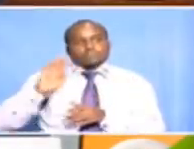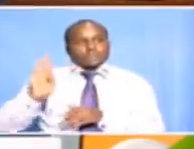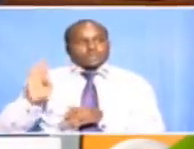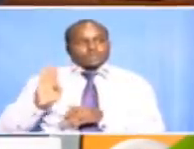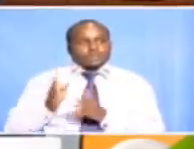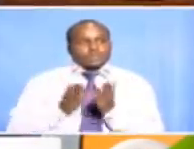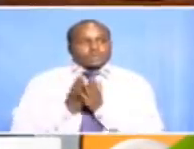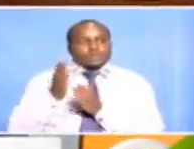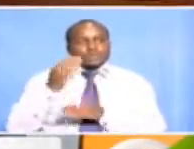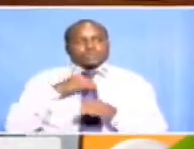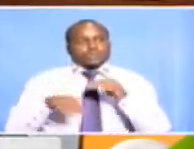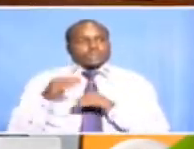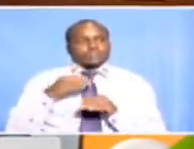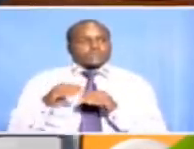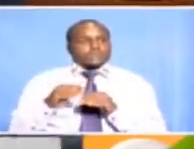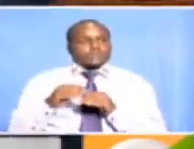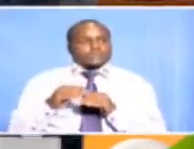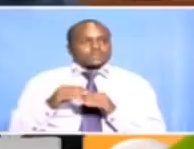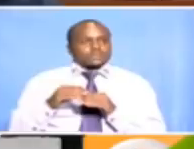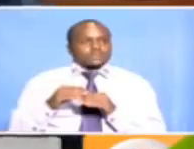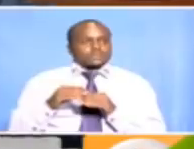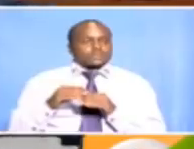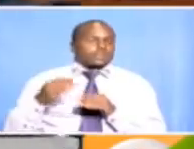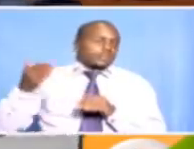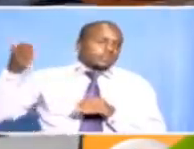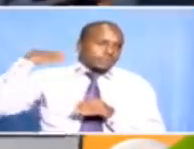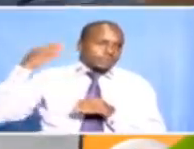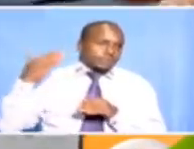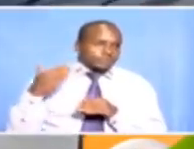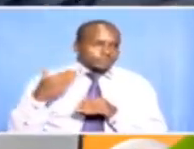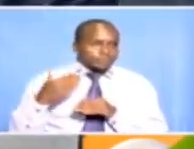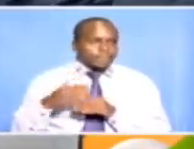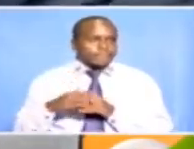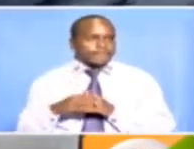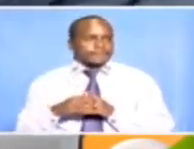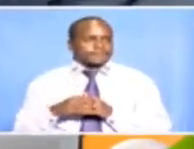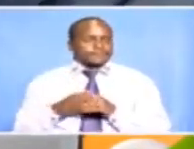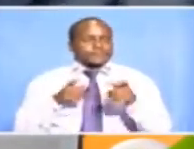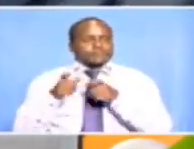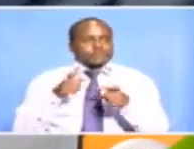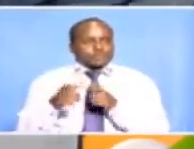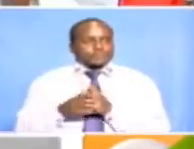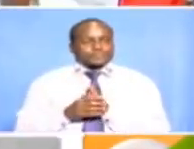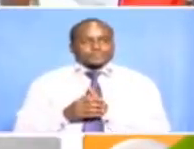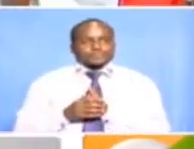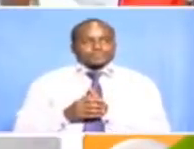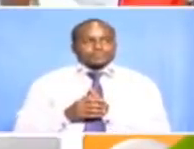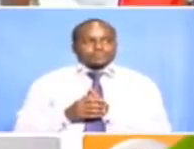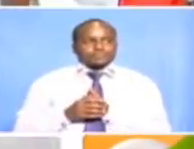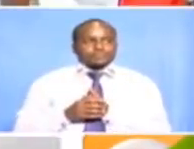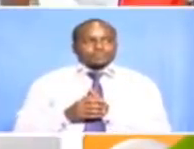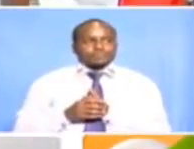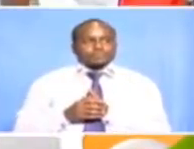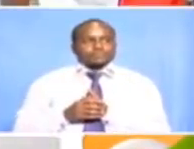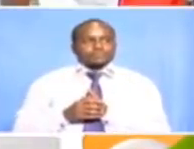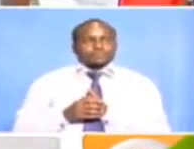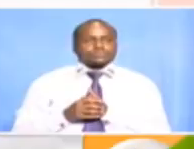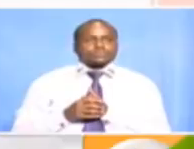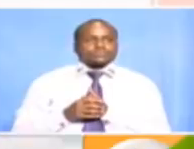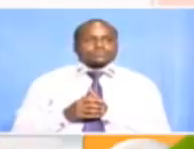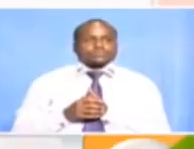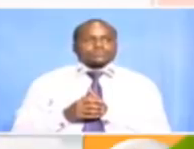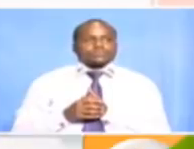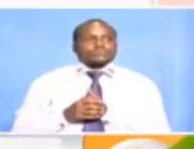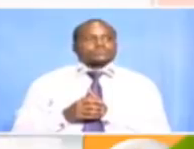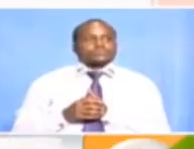through corrupt, through my predecessors, who are my predecessors' administration. Mm. Let's look at this tweet. Where are these people? One boy is saying, Nairobi